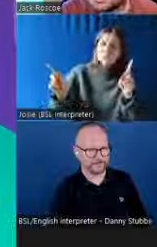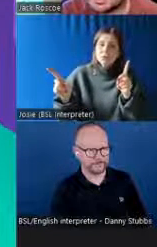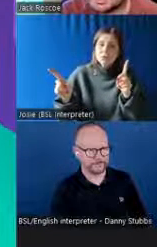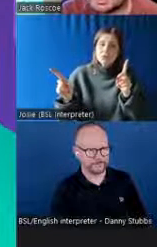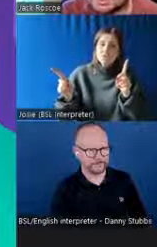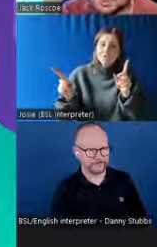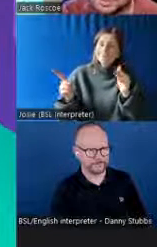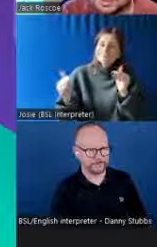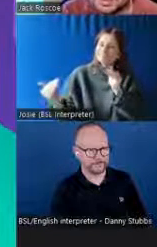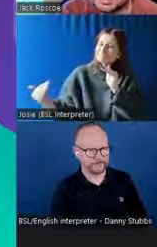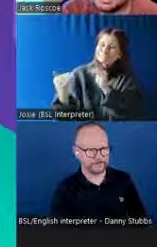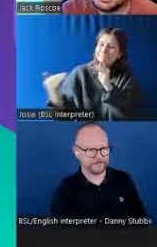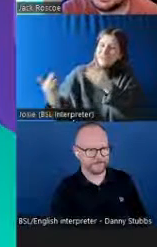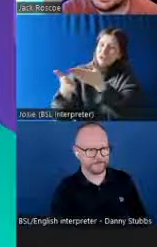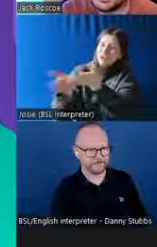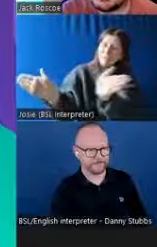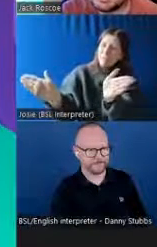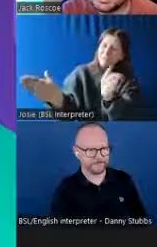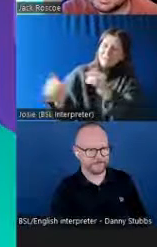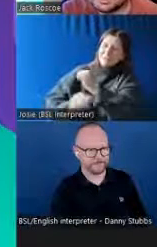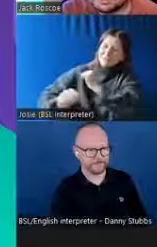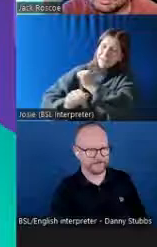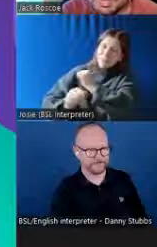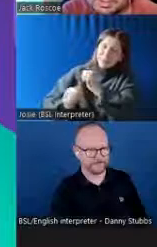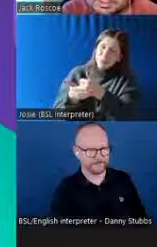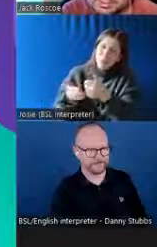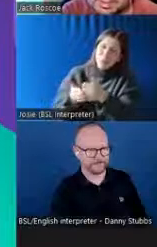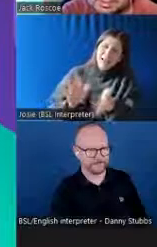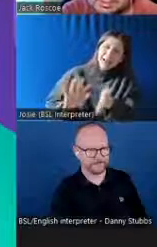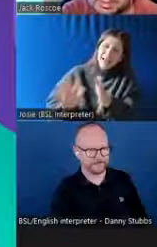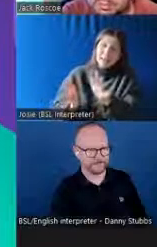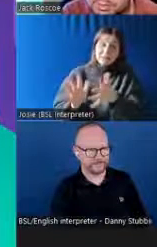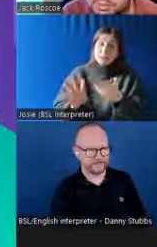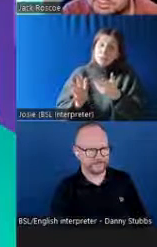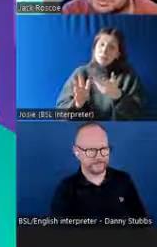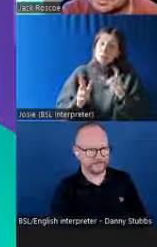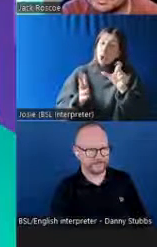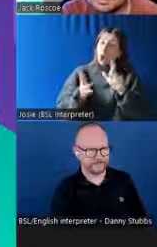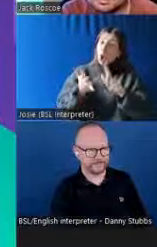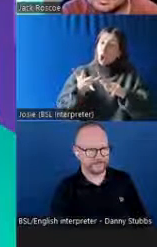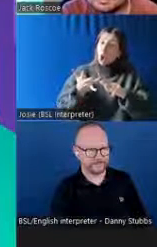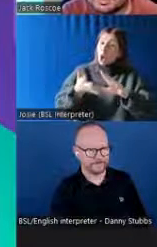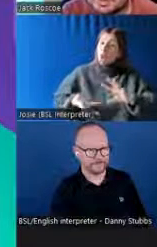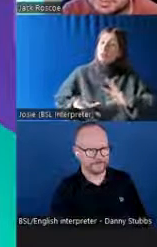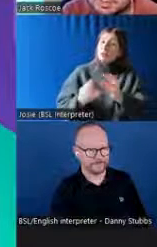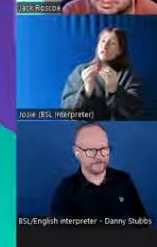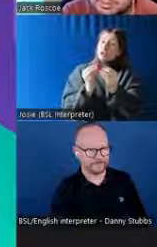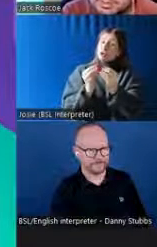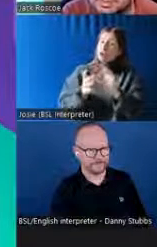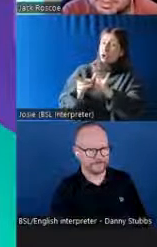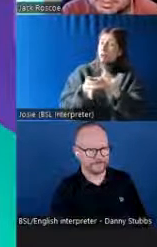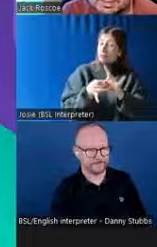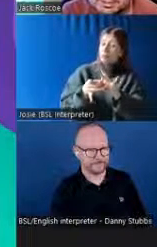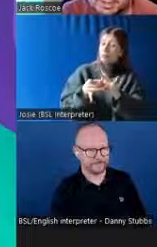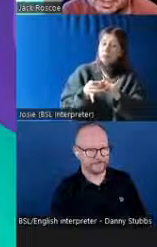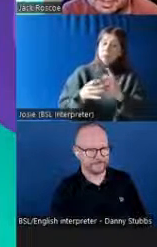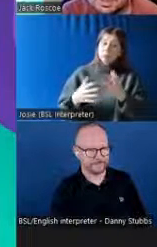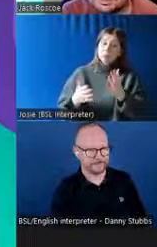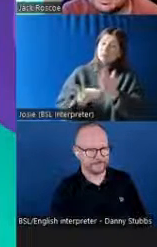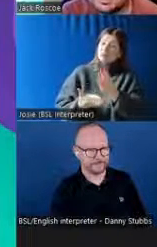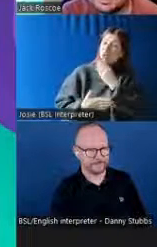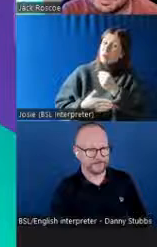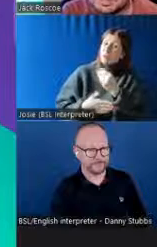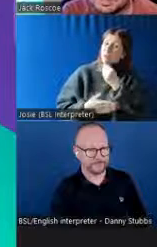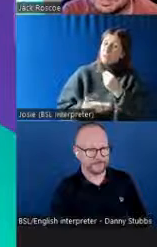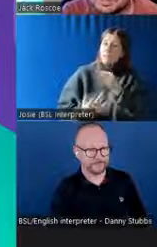but since I've got a soapbox today, co-creation can be really interesting and useful in very specific circumstances.